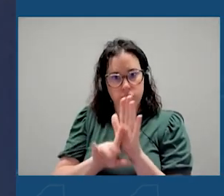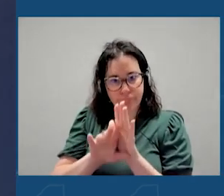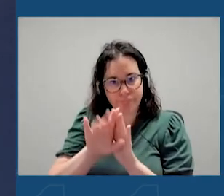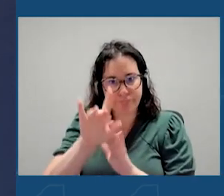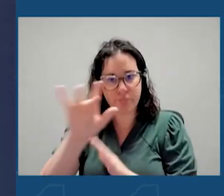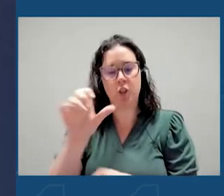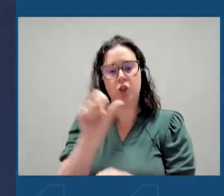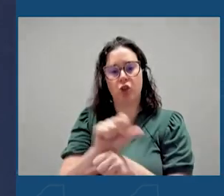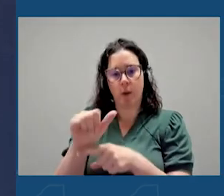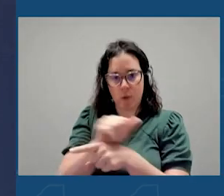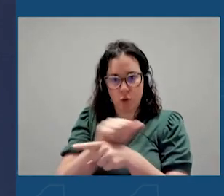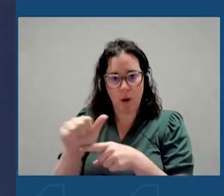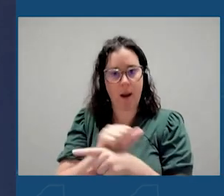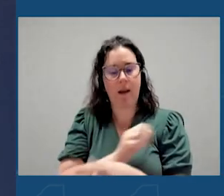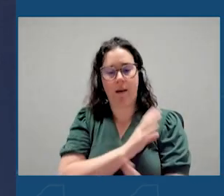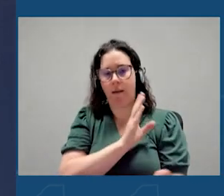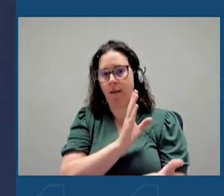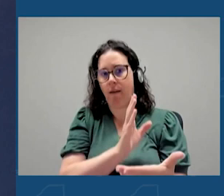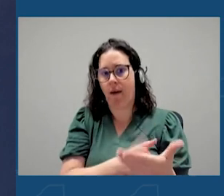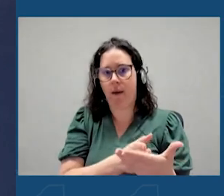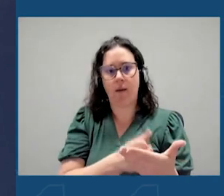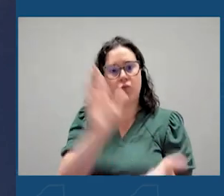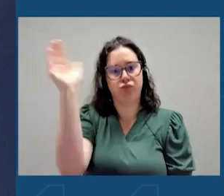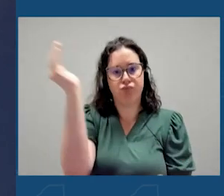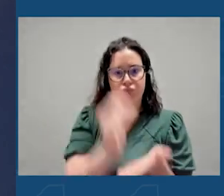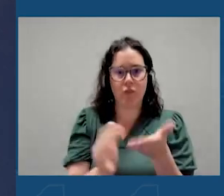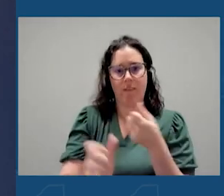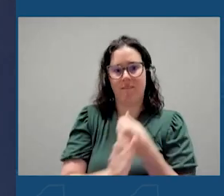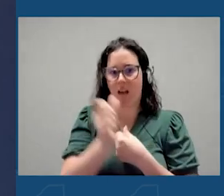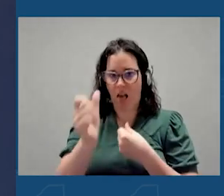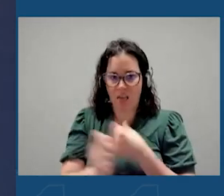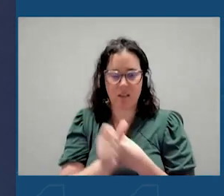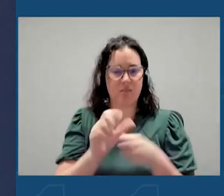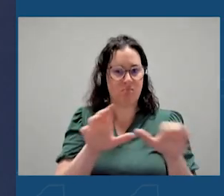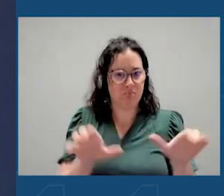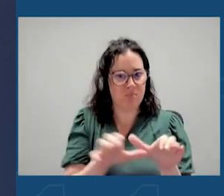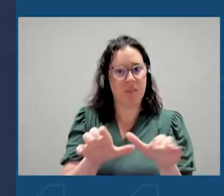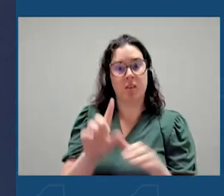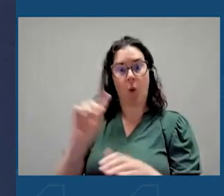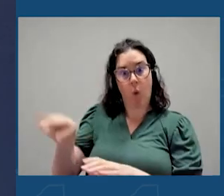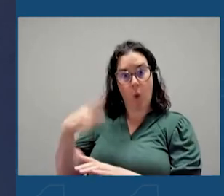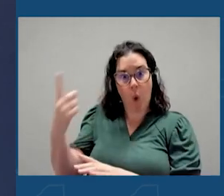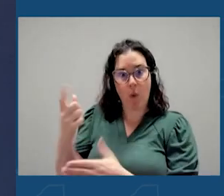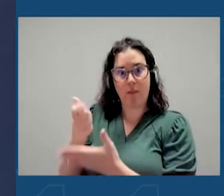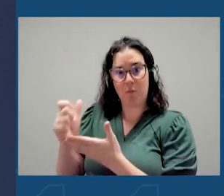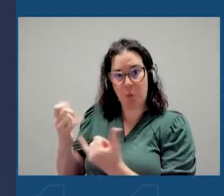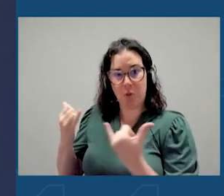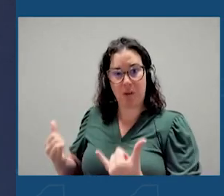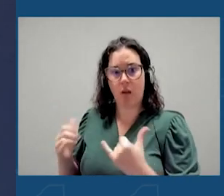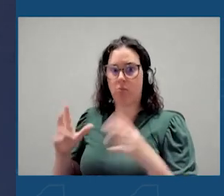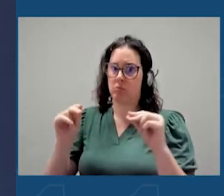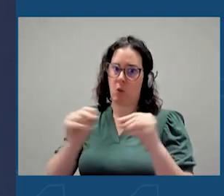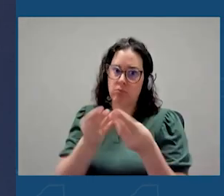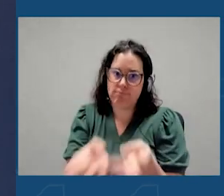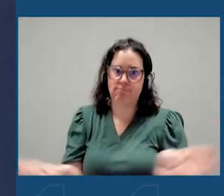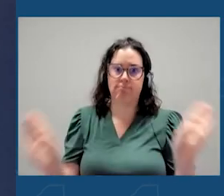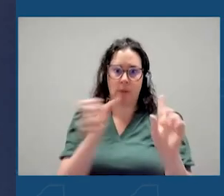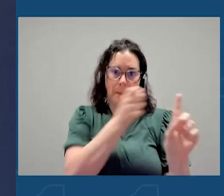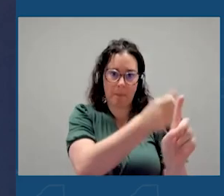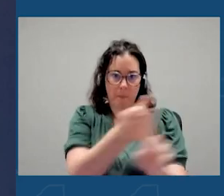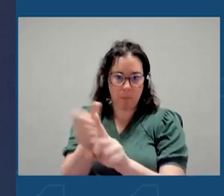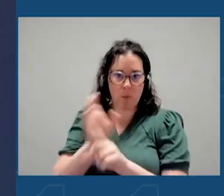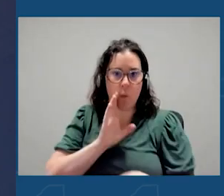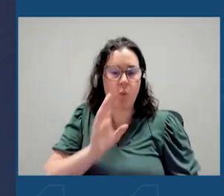about anti-violence initiatives. So this is going to have an impact way beyond what we're doing here today. So to our local